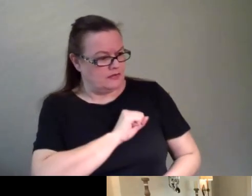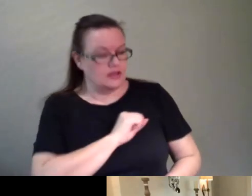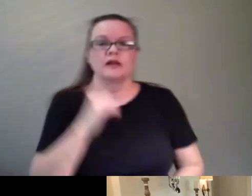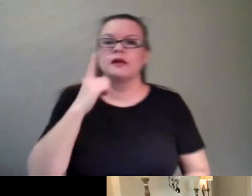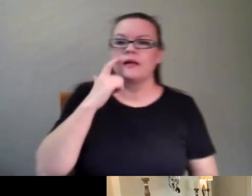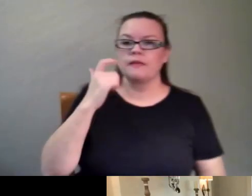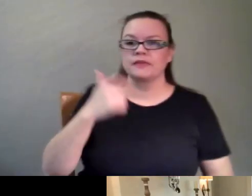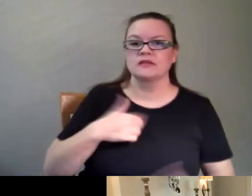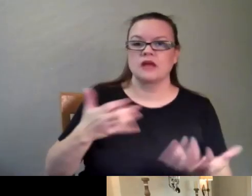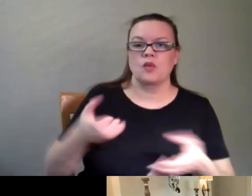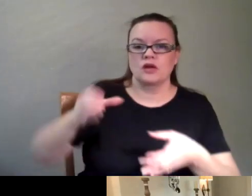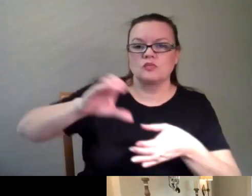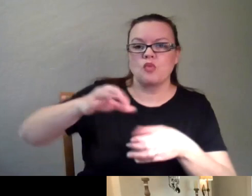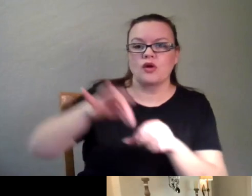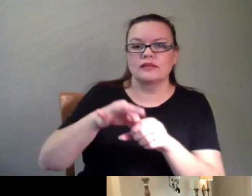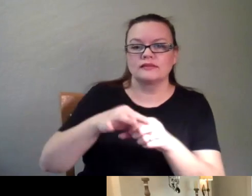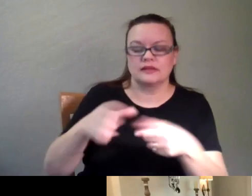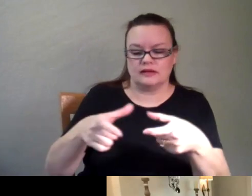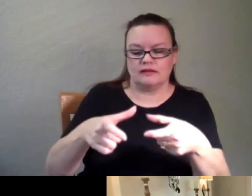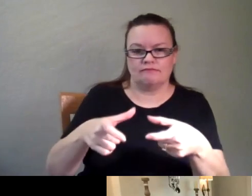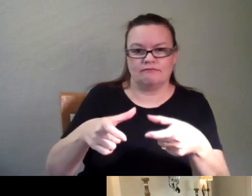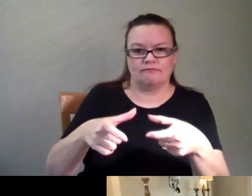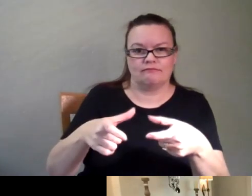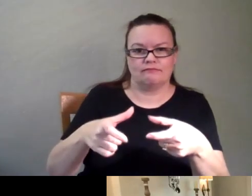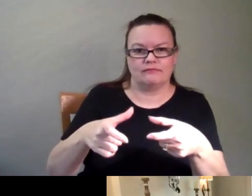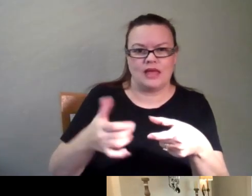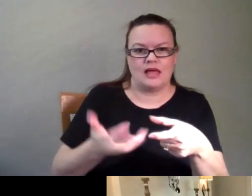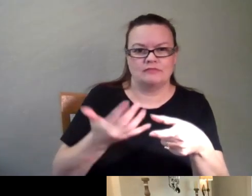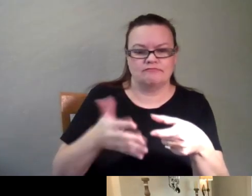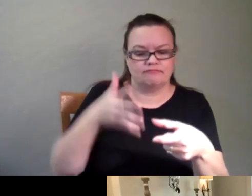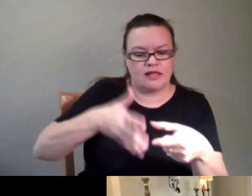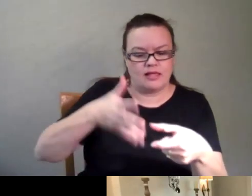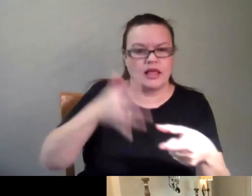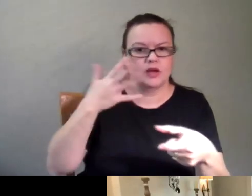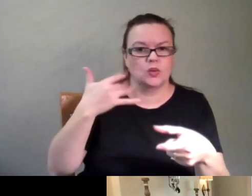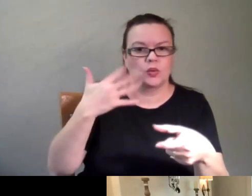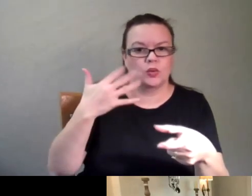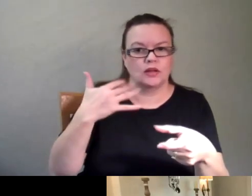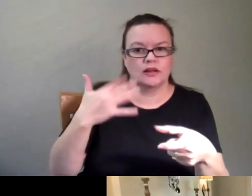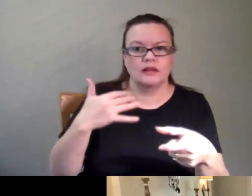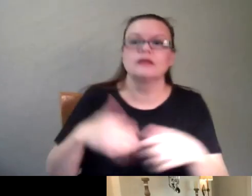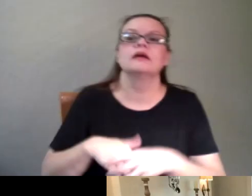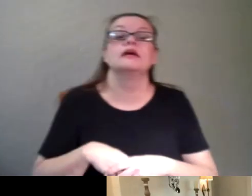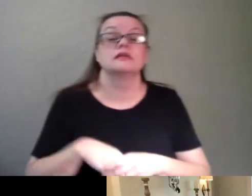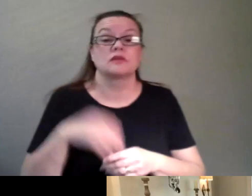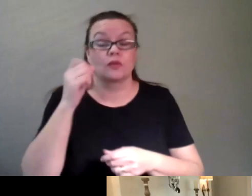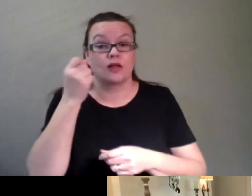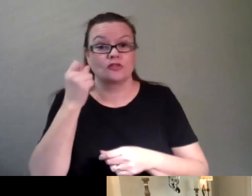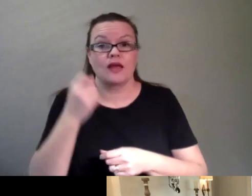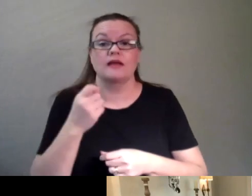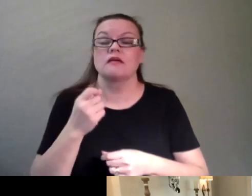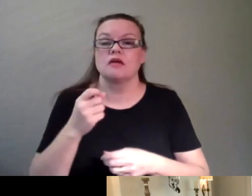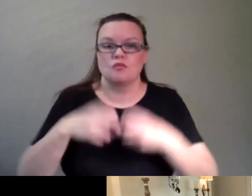and let it cool. There was an understanding that in that four-step process of problem solving, you need